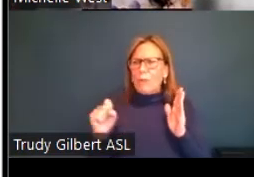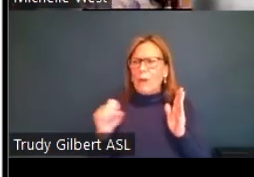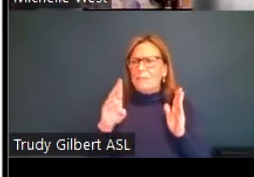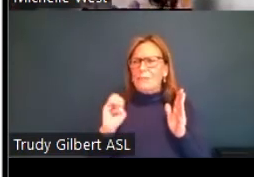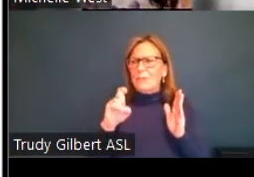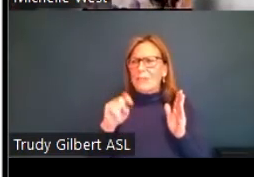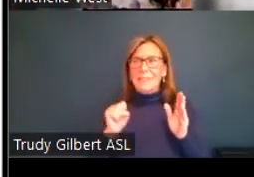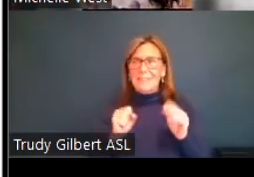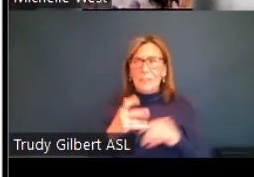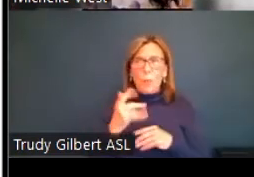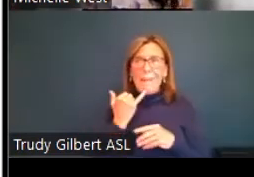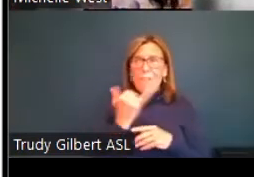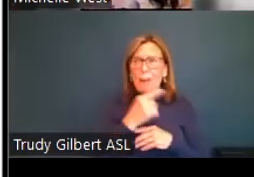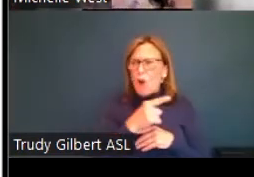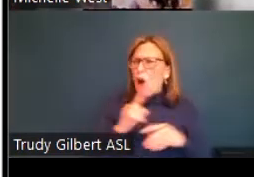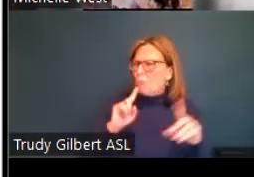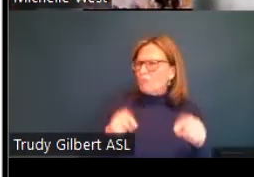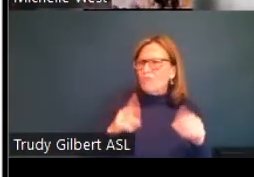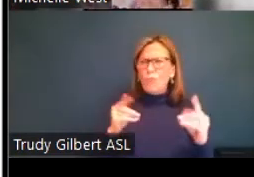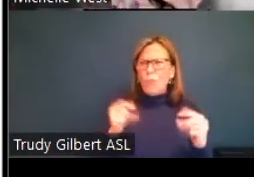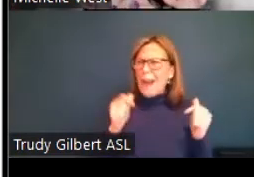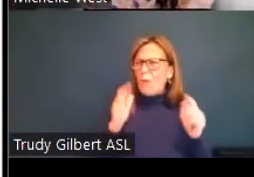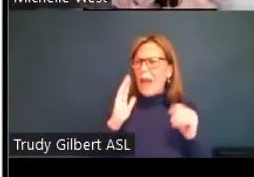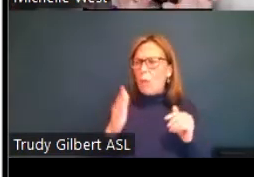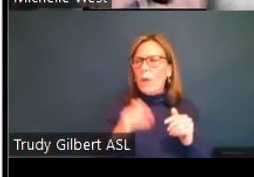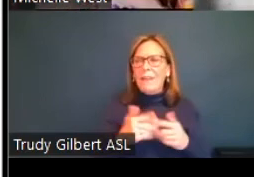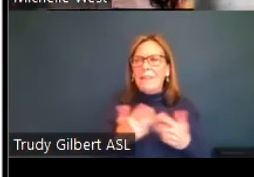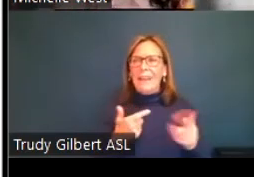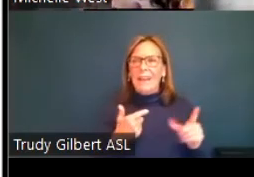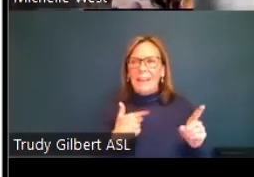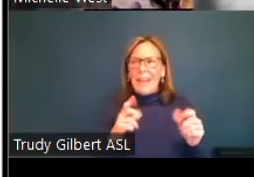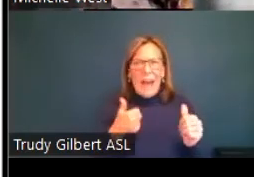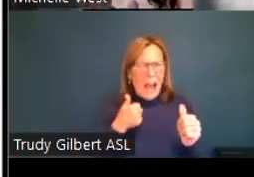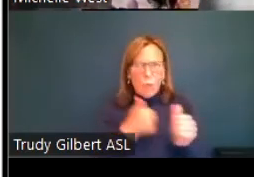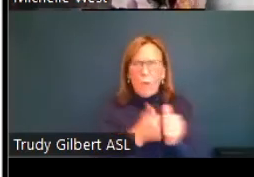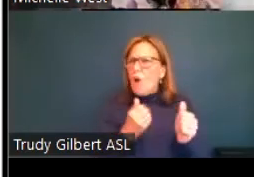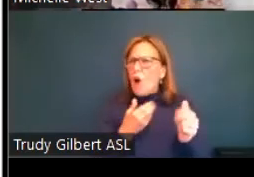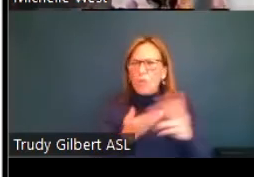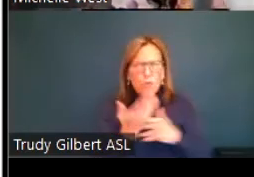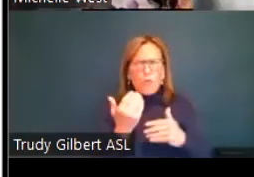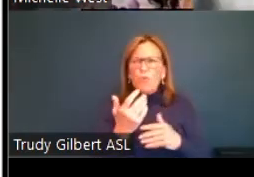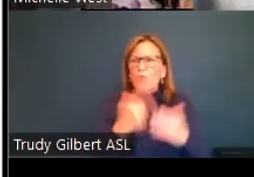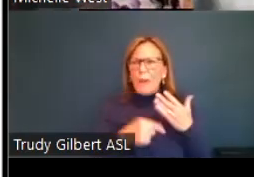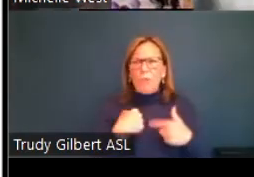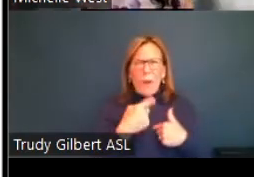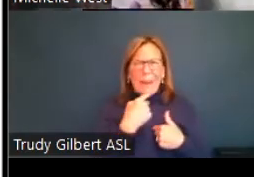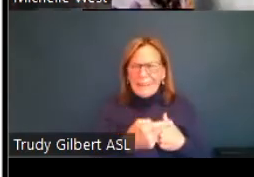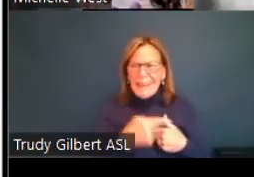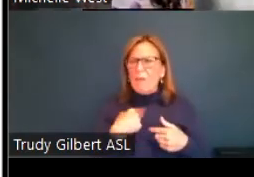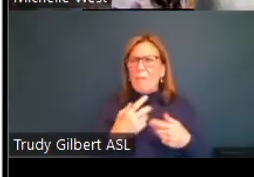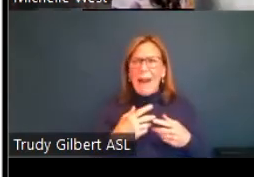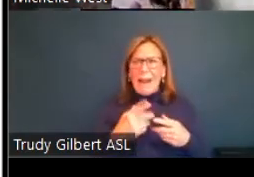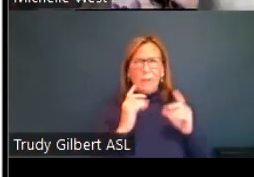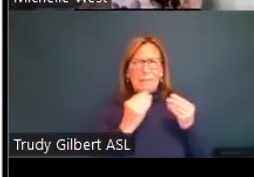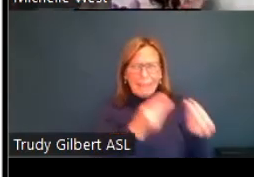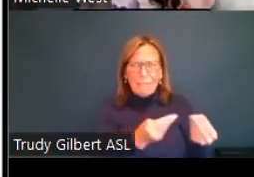right away. I'm going, you know, like, and I'm going to follow through with what I say. And then they just want to pitch.